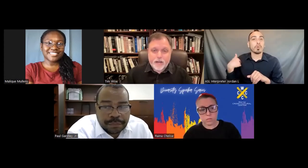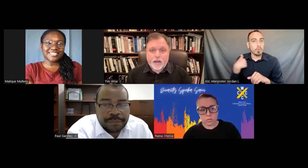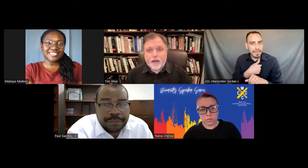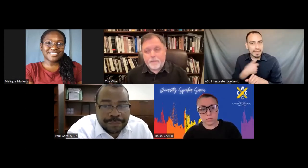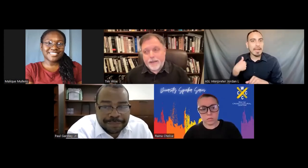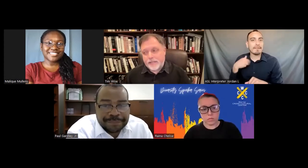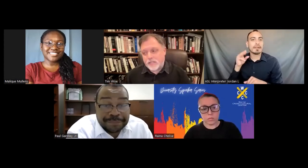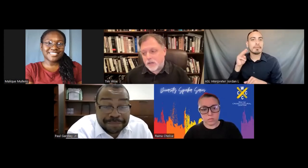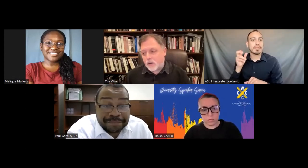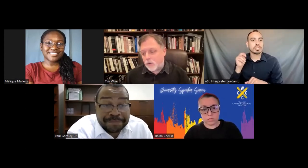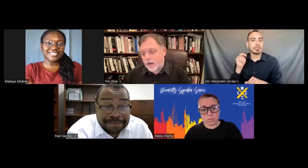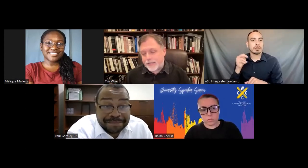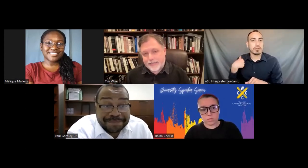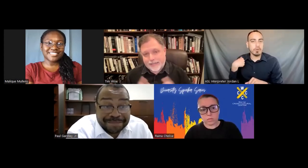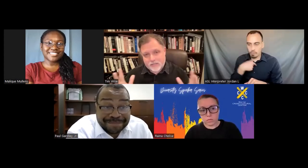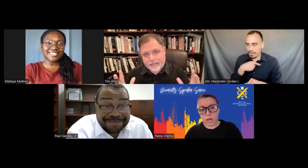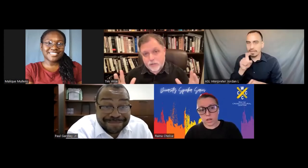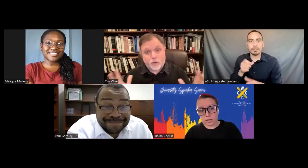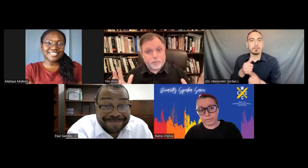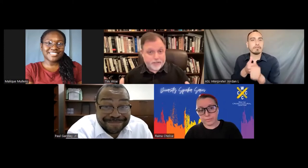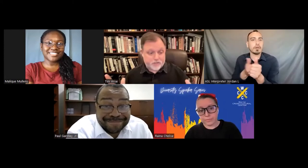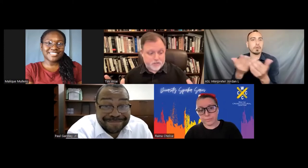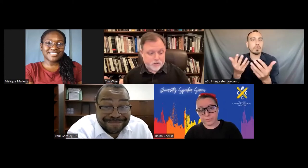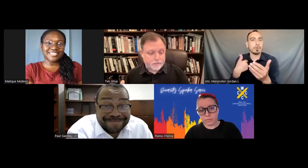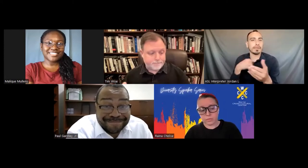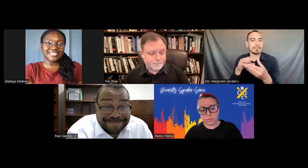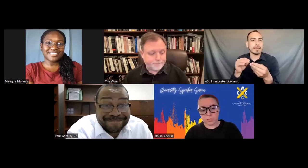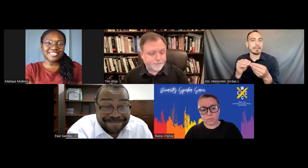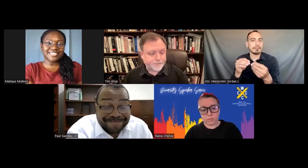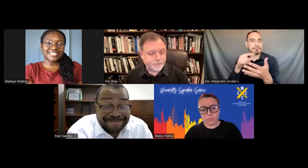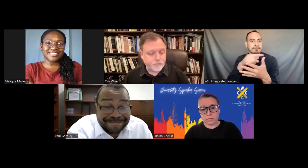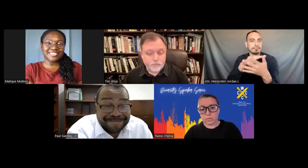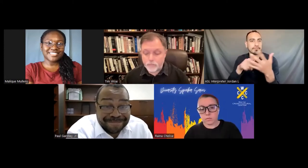right? And so I think that's one place to start.